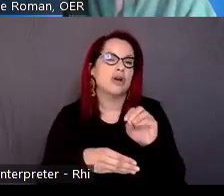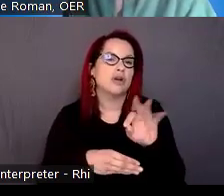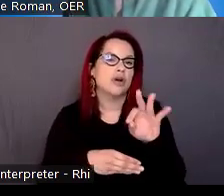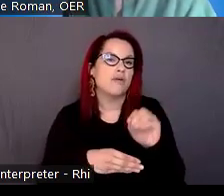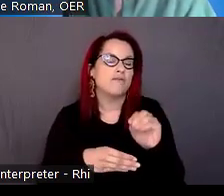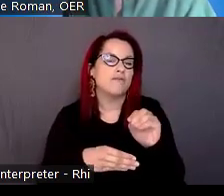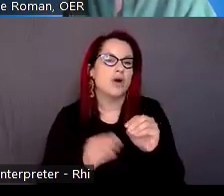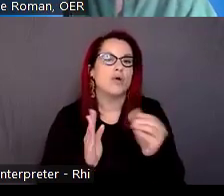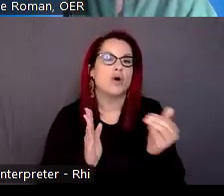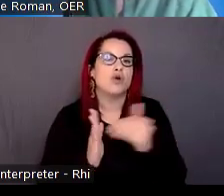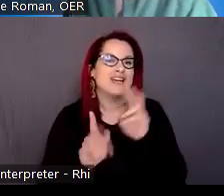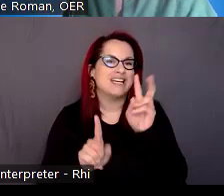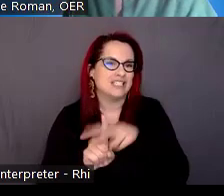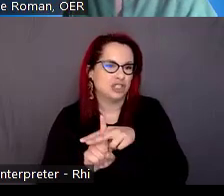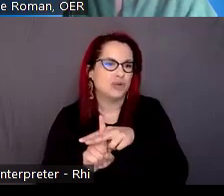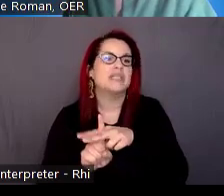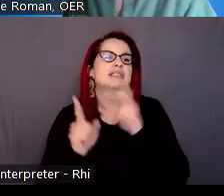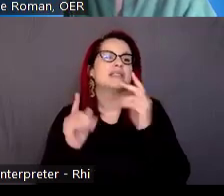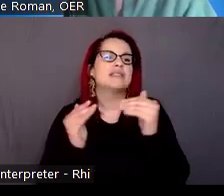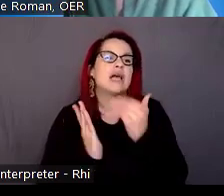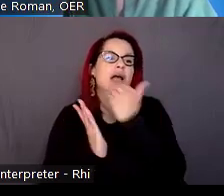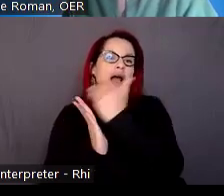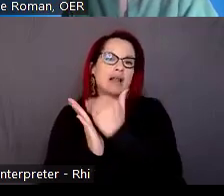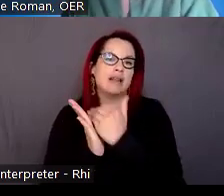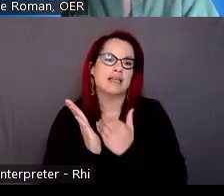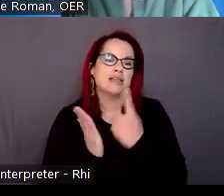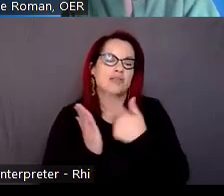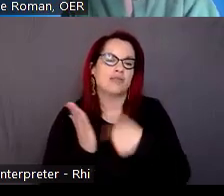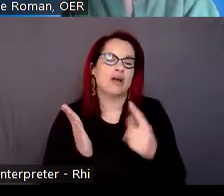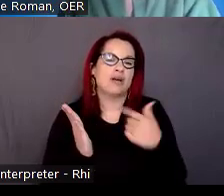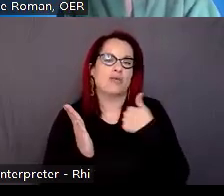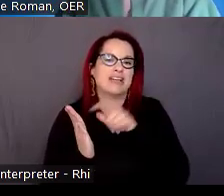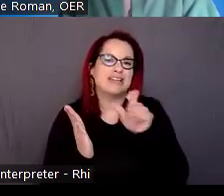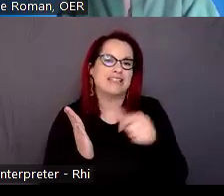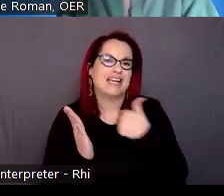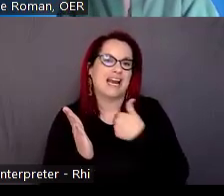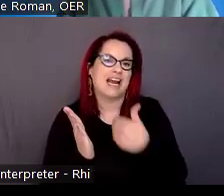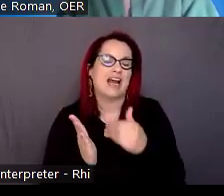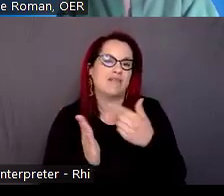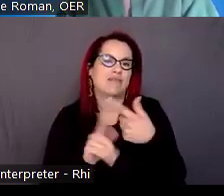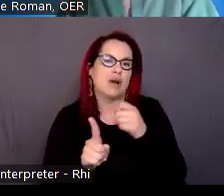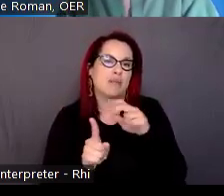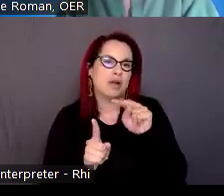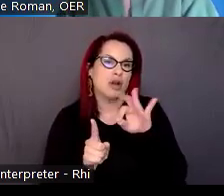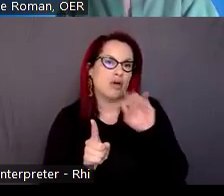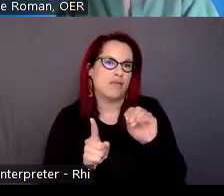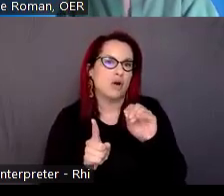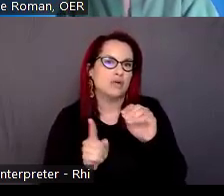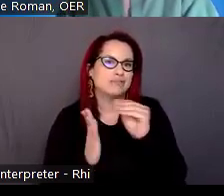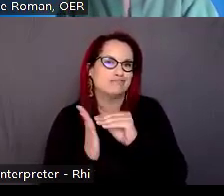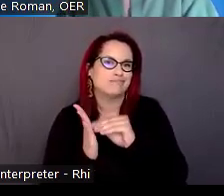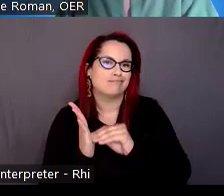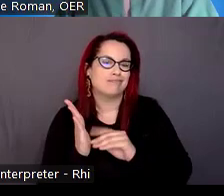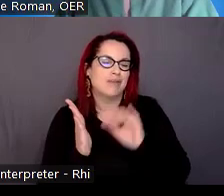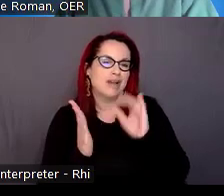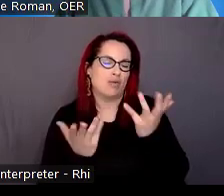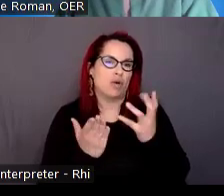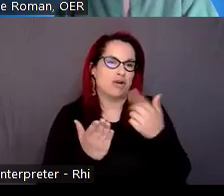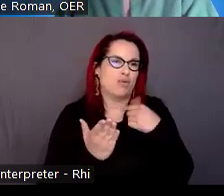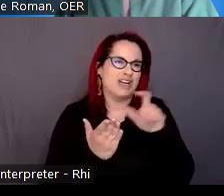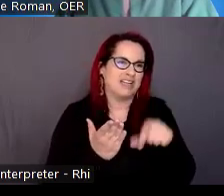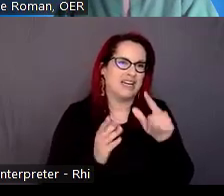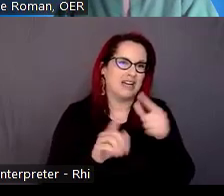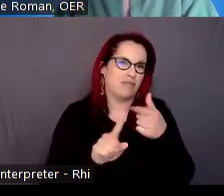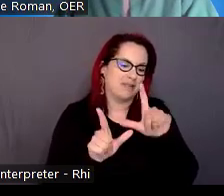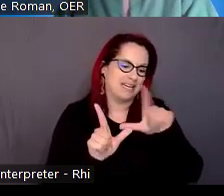a list of what we capture in a moment's time of the NOFOs that need to be expired.